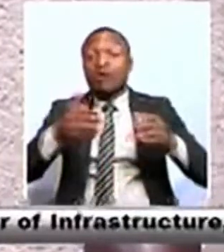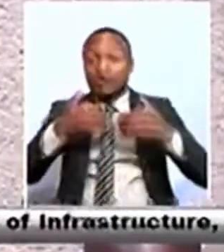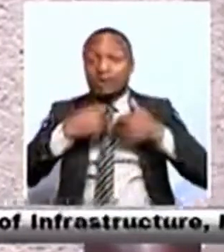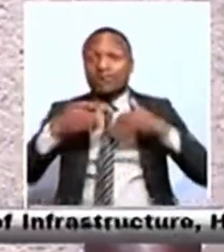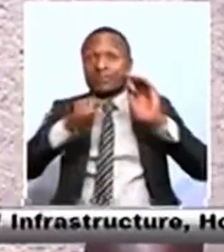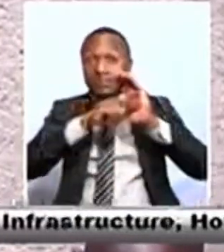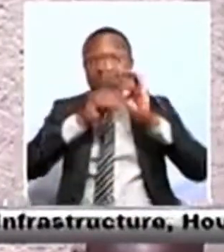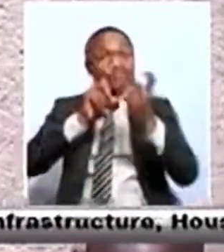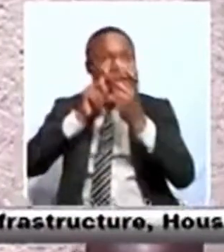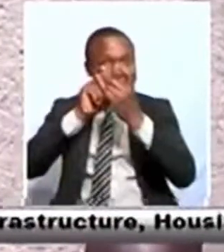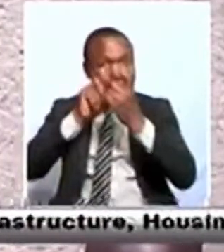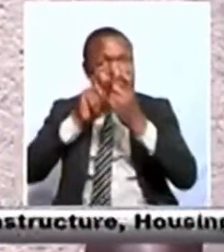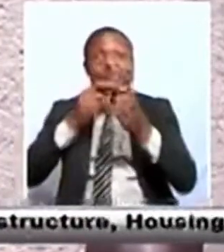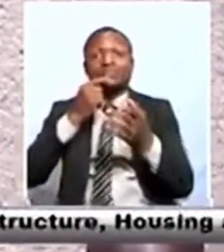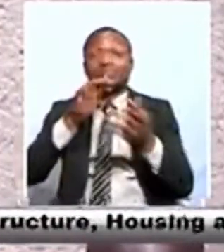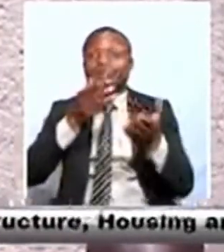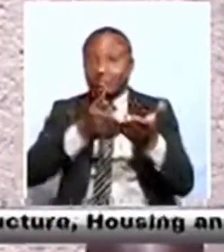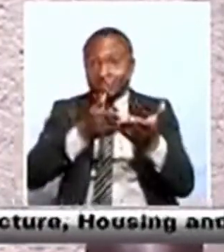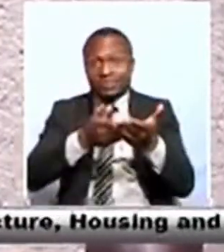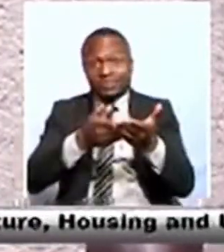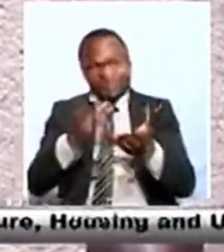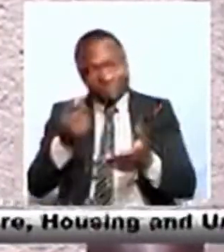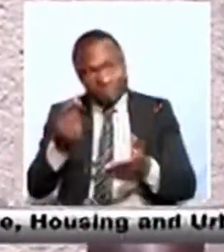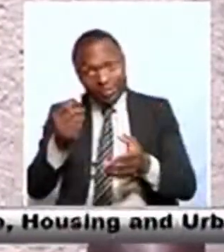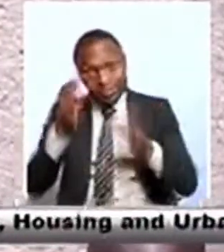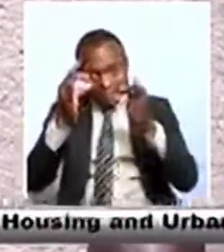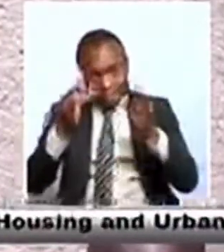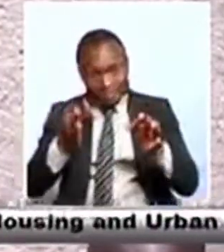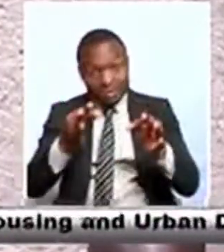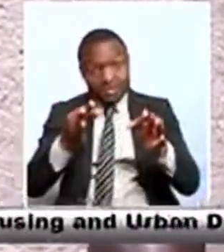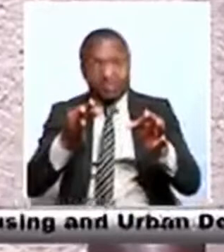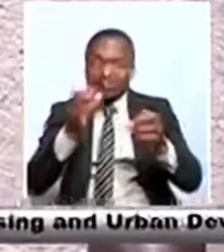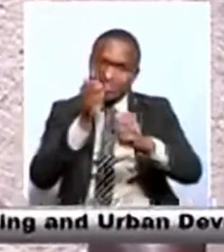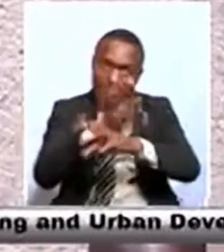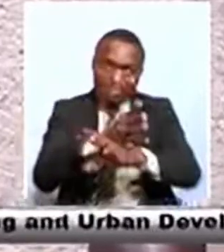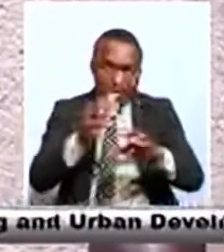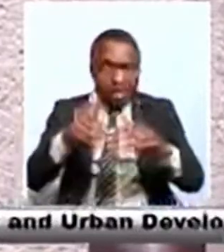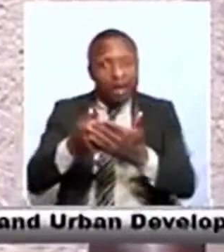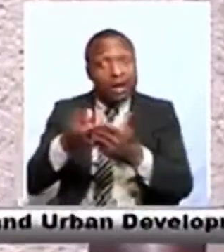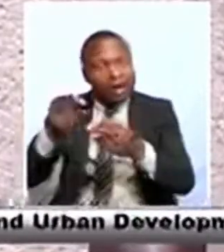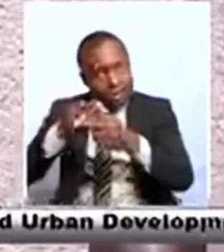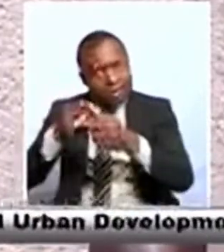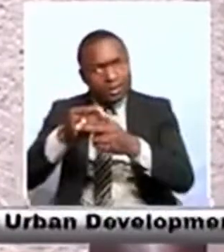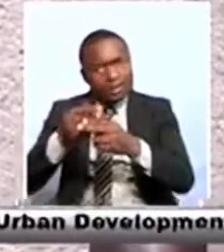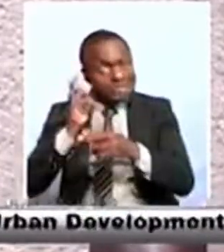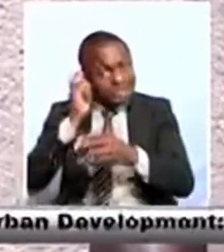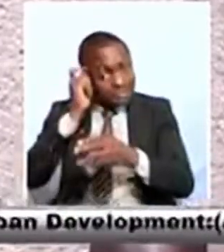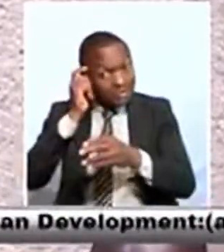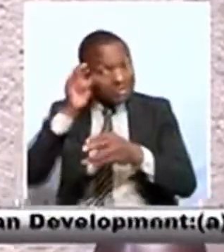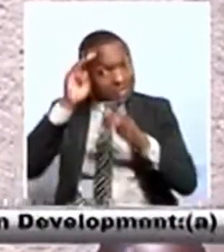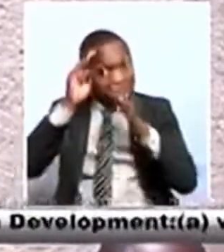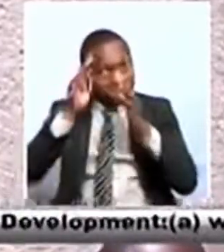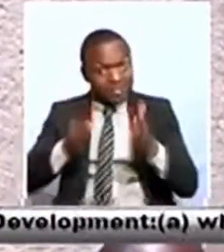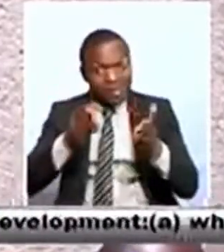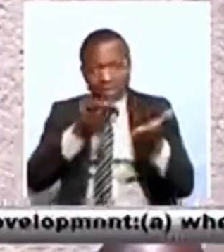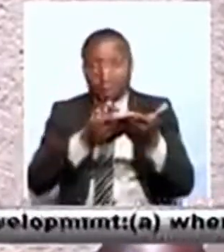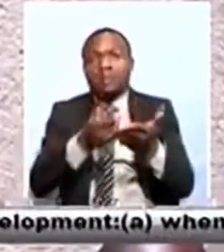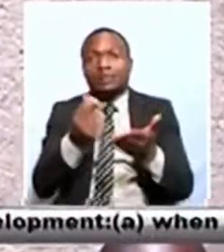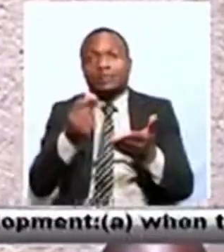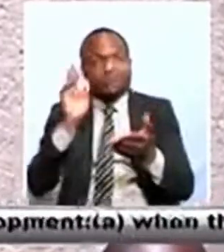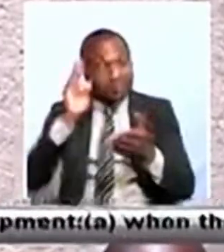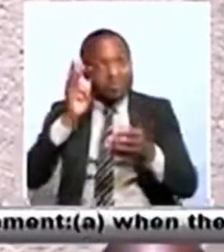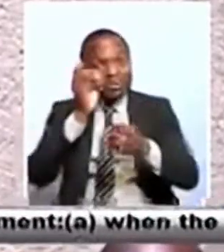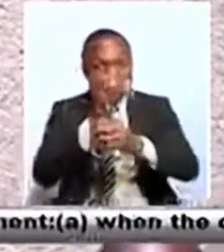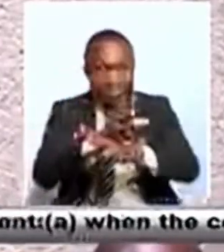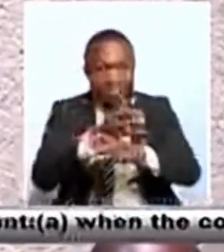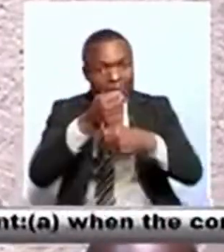that the money as soon as it is made available. How soon do you think, Honorable Minister, this money will be made available